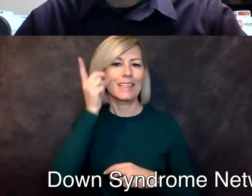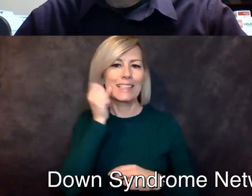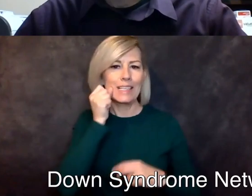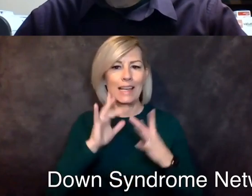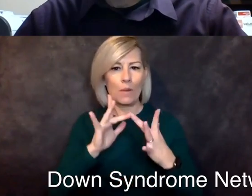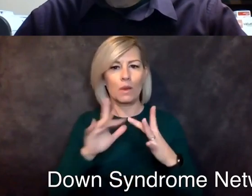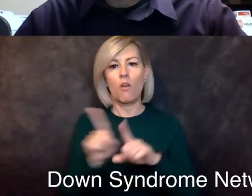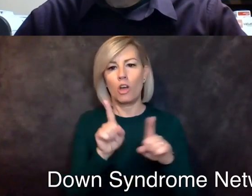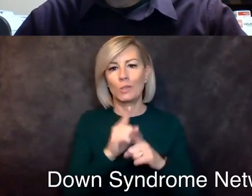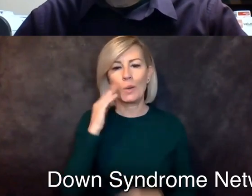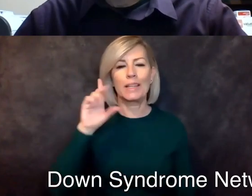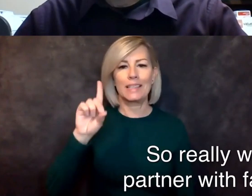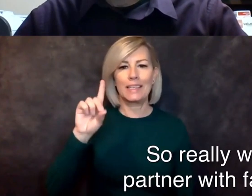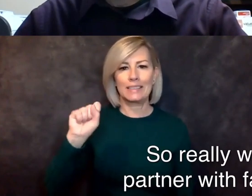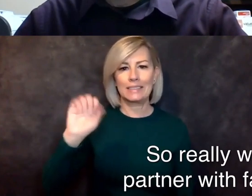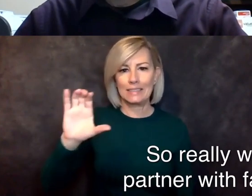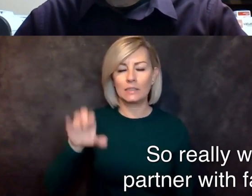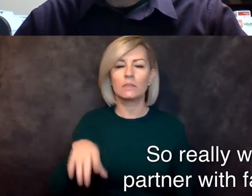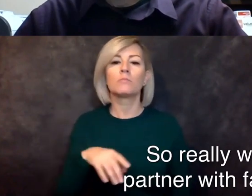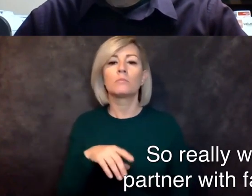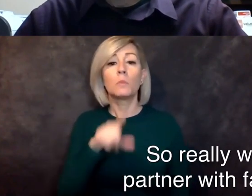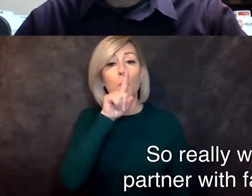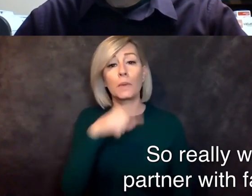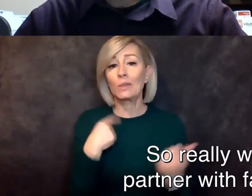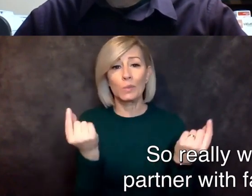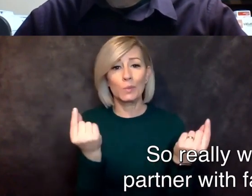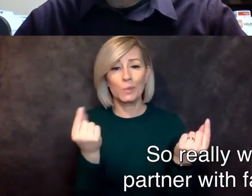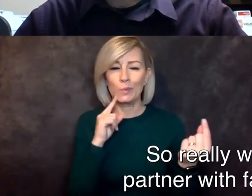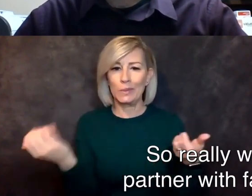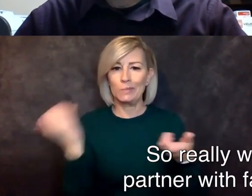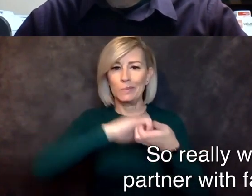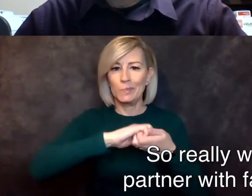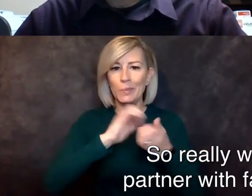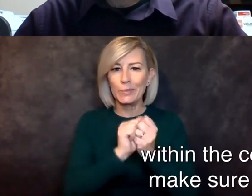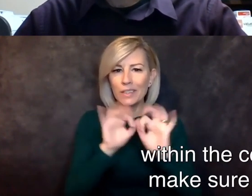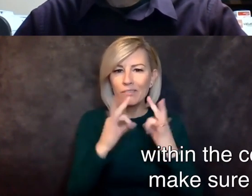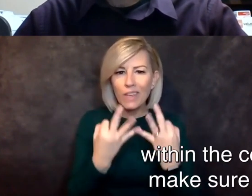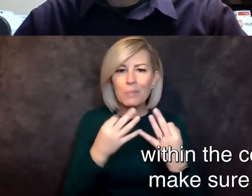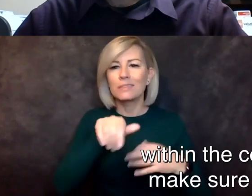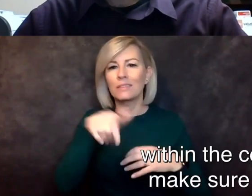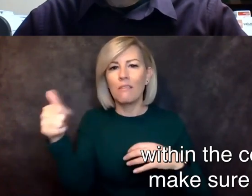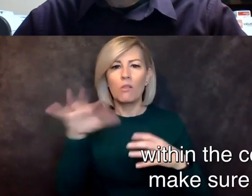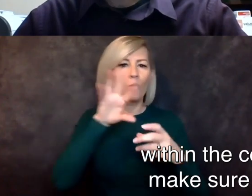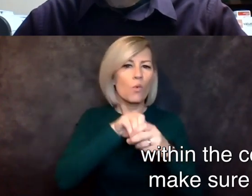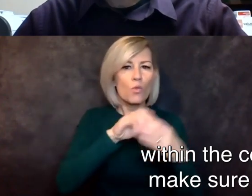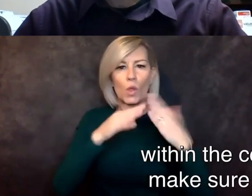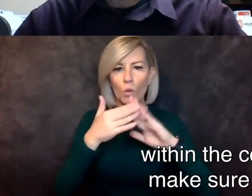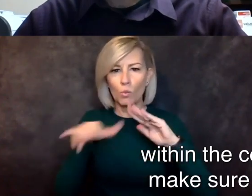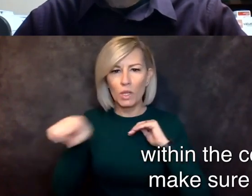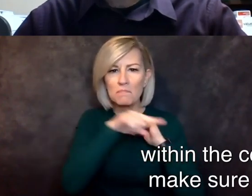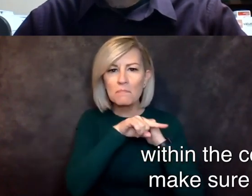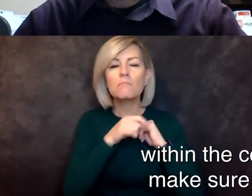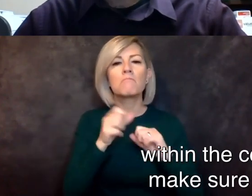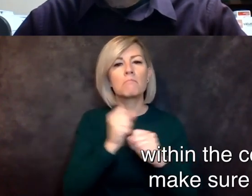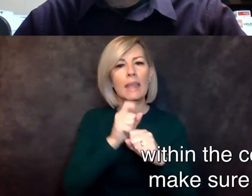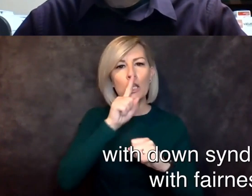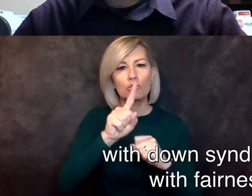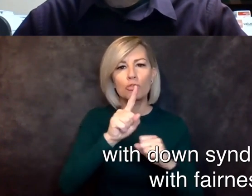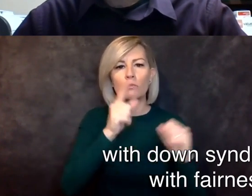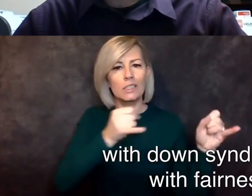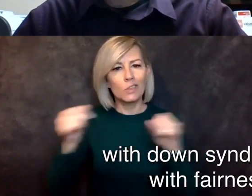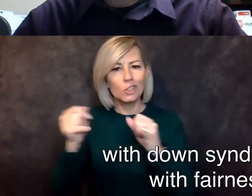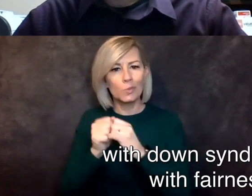also known as DSC. So really what we do is we partner with families and others within the community just to make sure that individuals